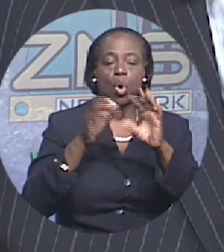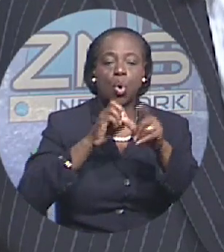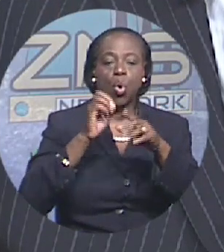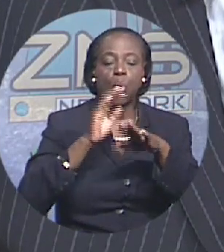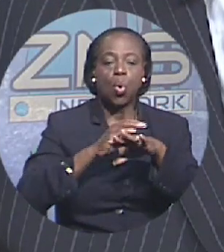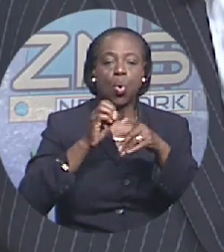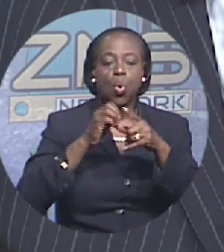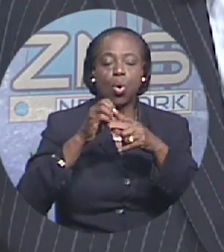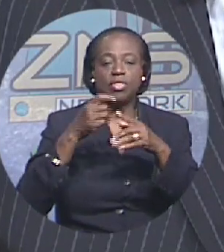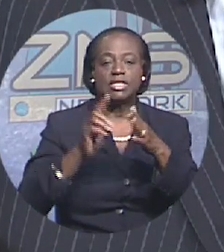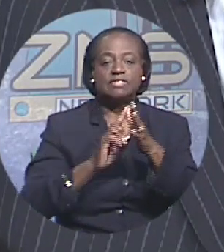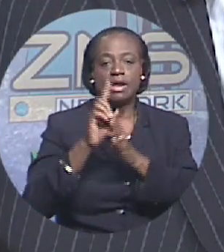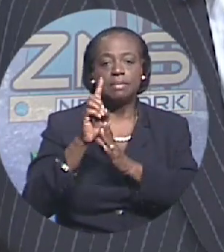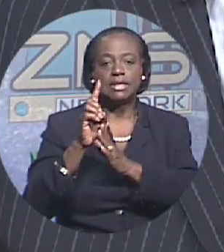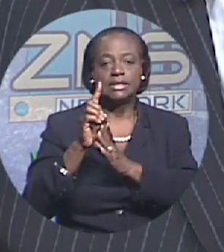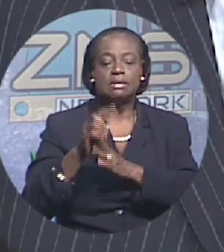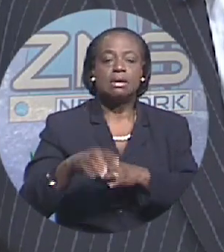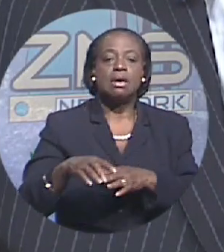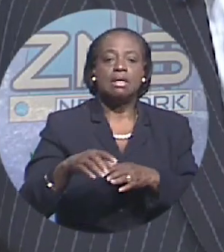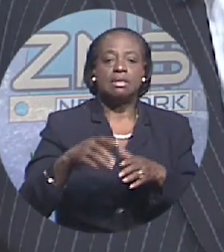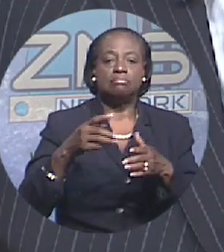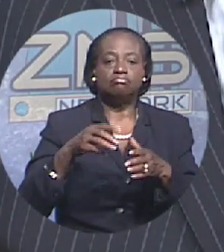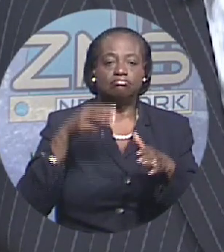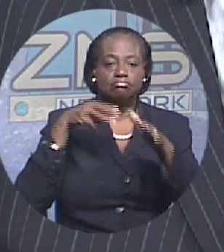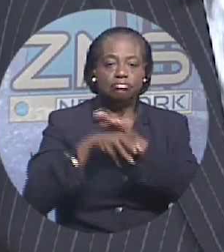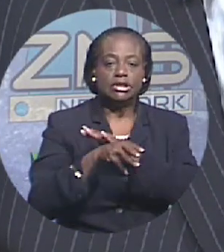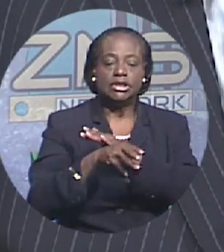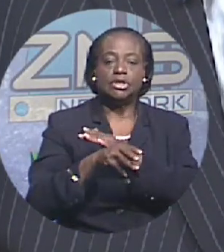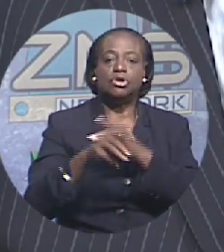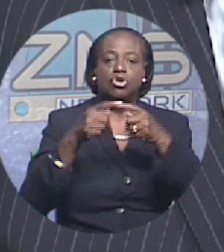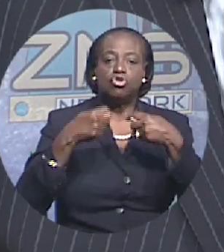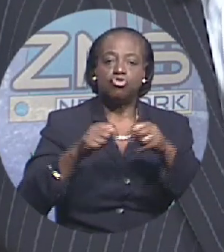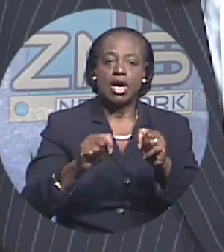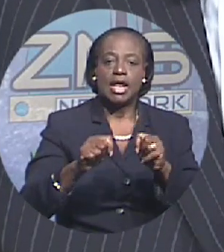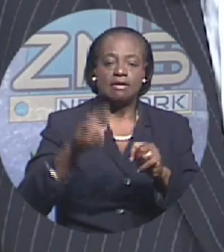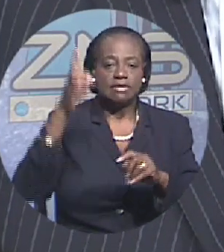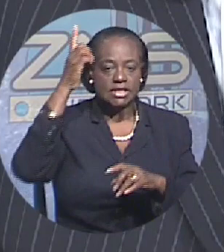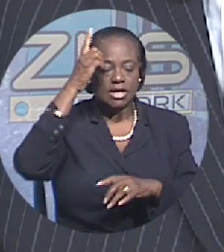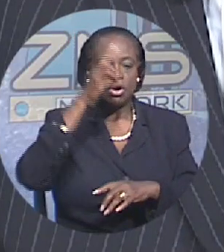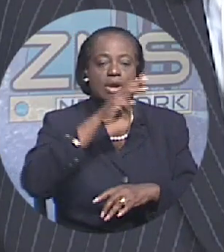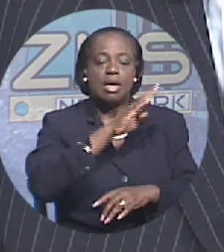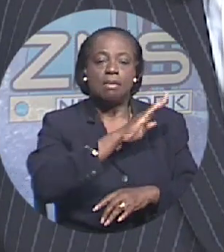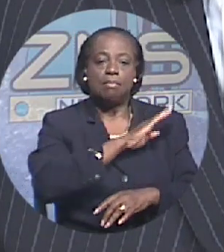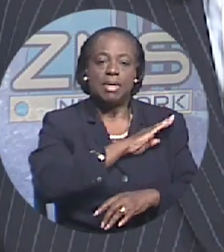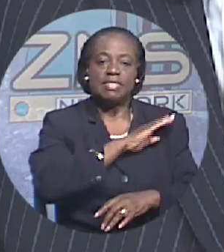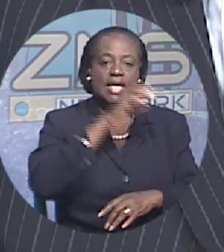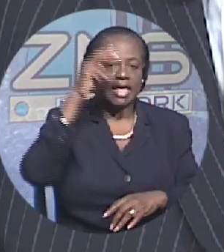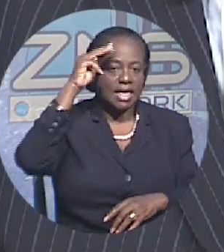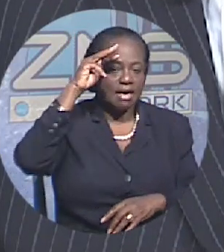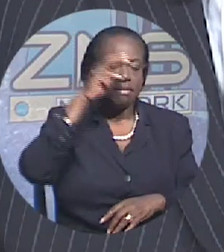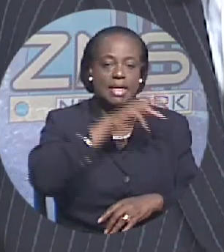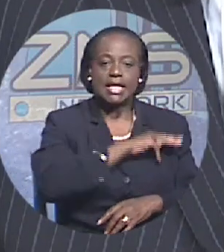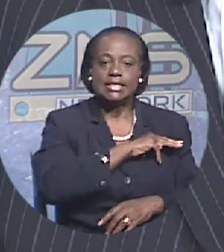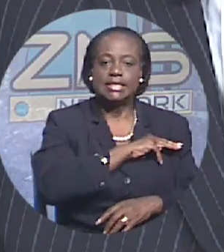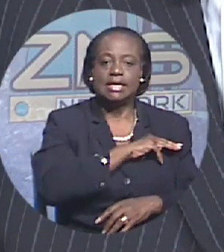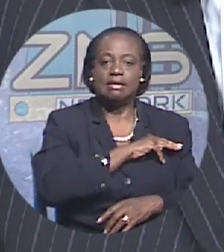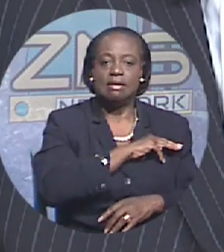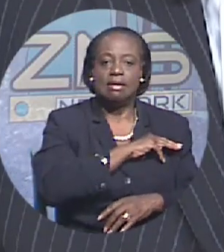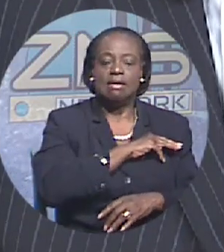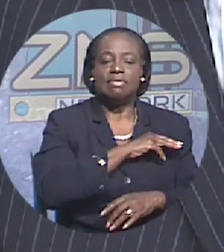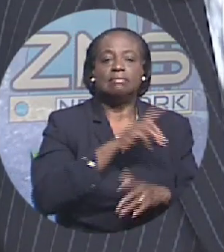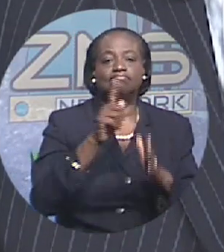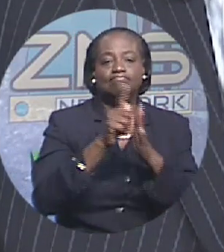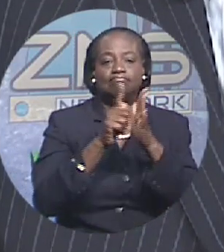jurors in the murder trial of Dion Bethel and Kevin McKenzie have been excused until Monday to allow legal discussions to take place in their